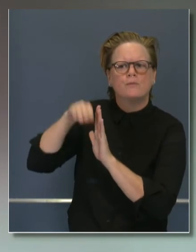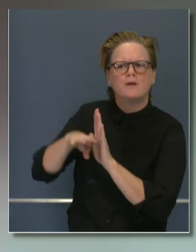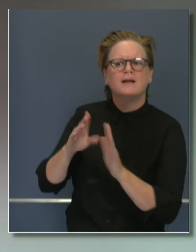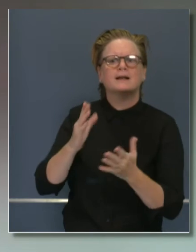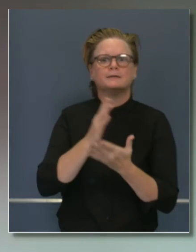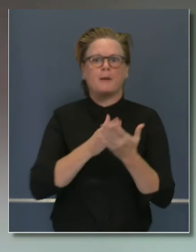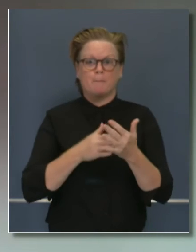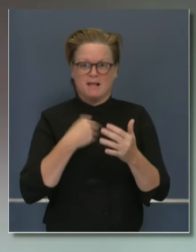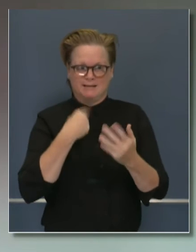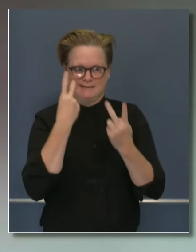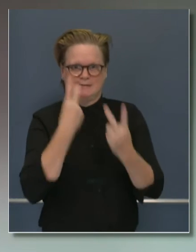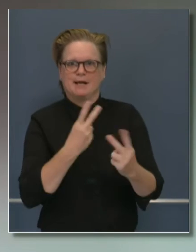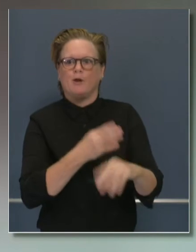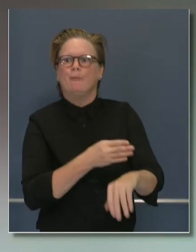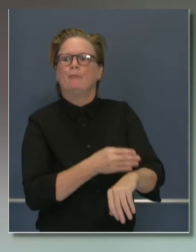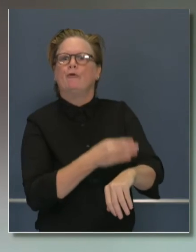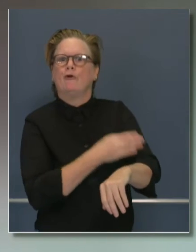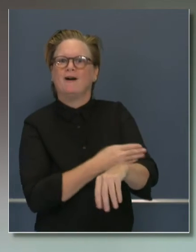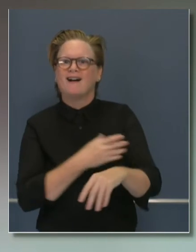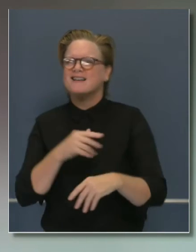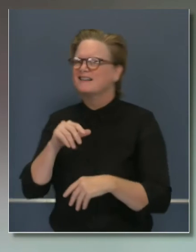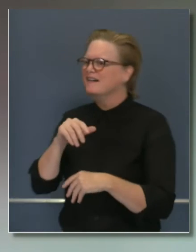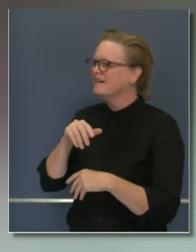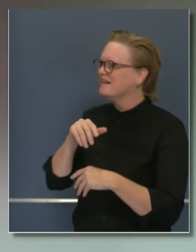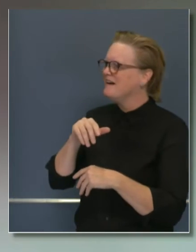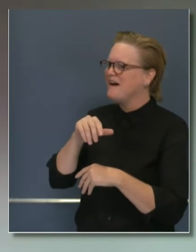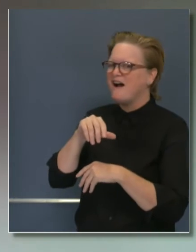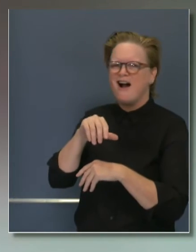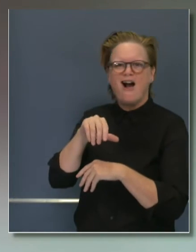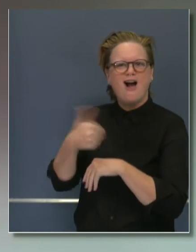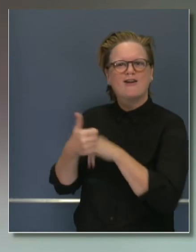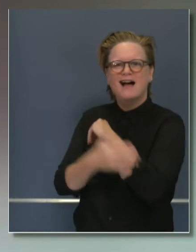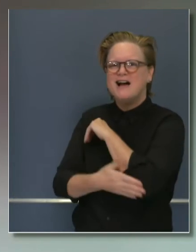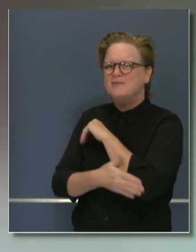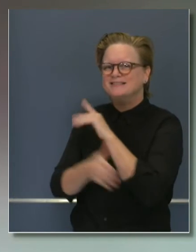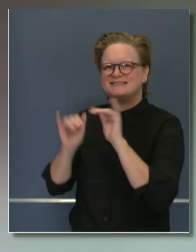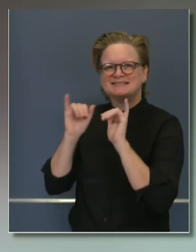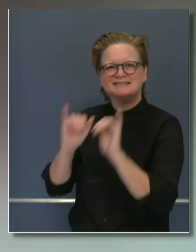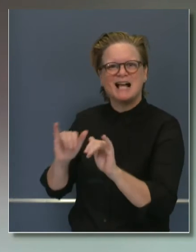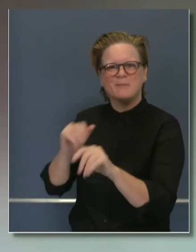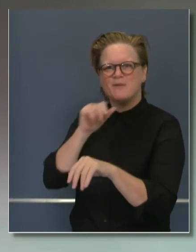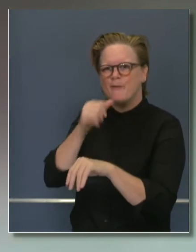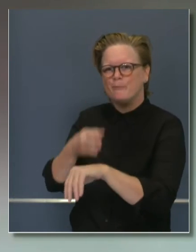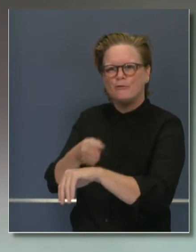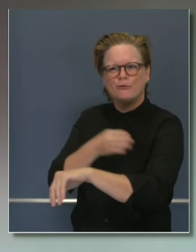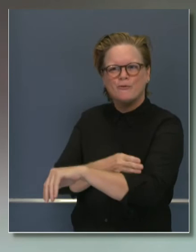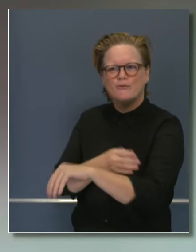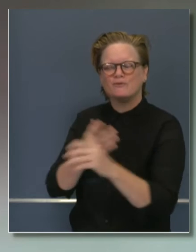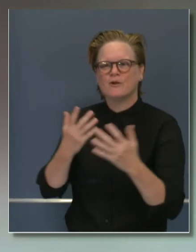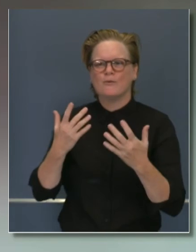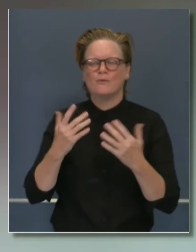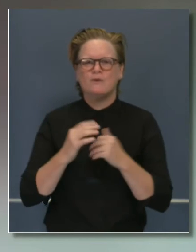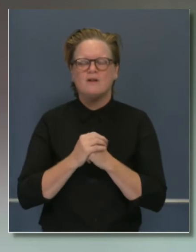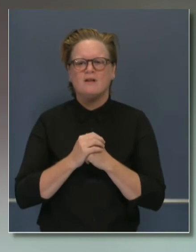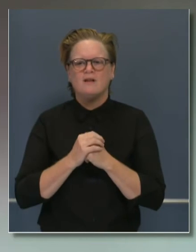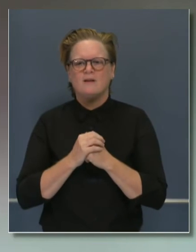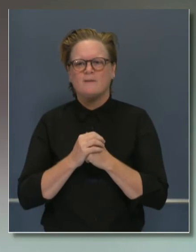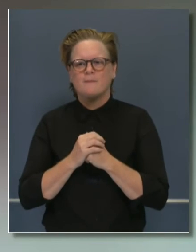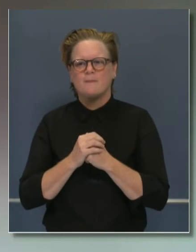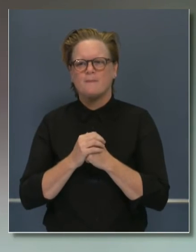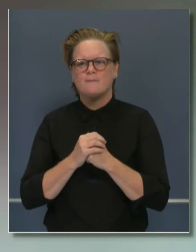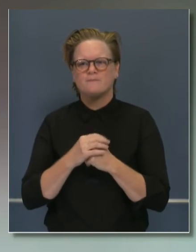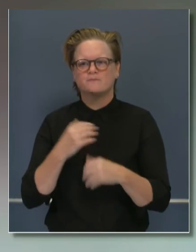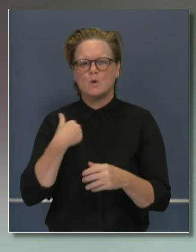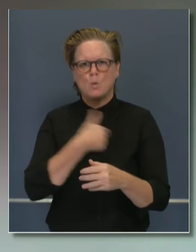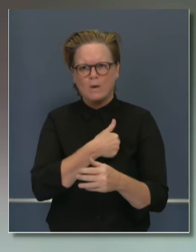California. We are always looking at the data, trying to be as current as we can, and we report it as such, and we treat counties as such. You